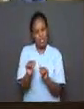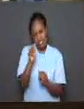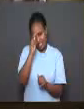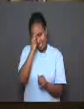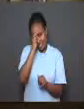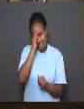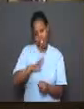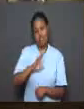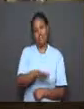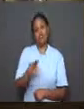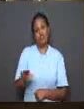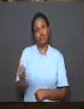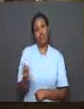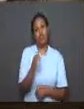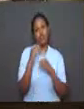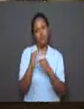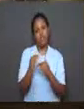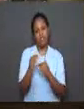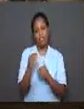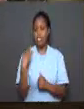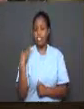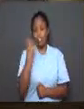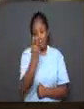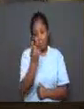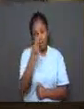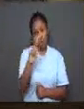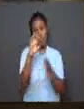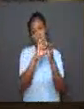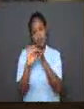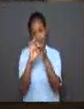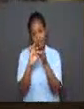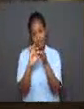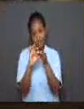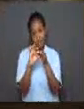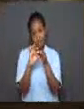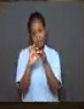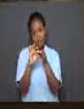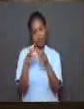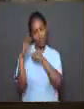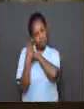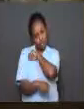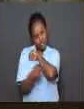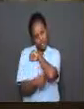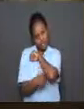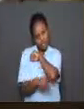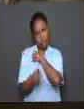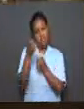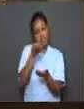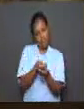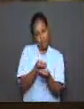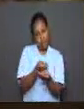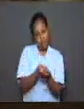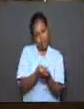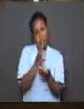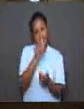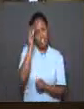beings. If individuals and societies are to develop political,